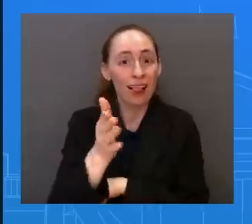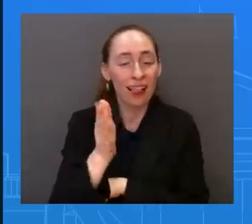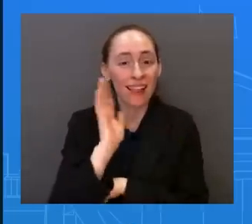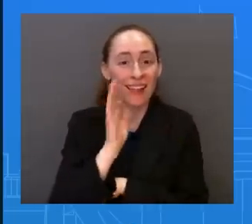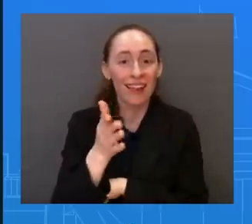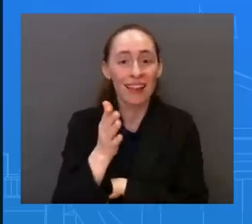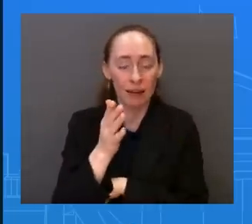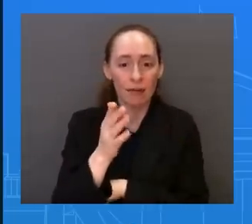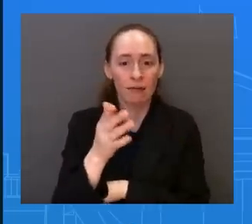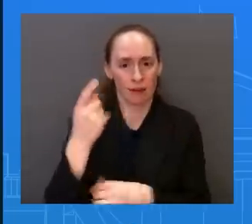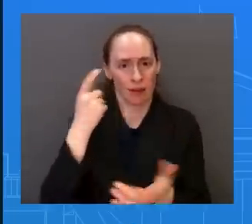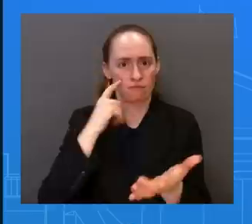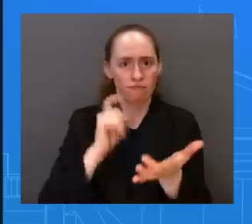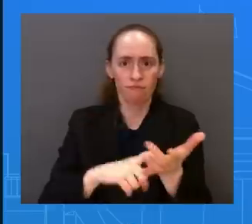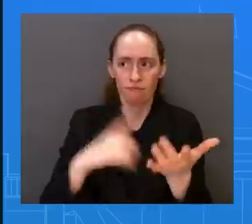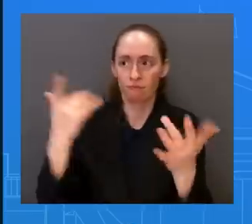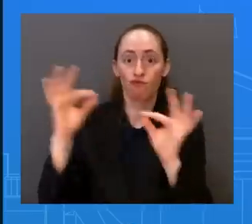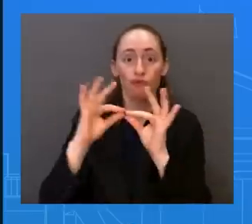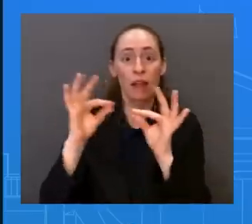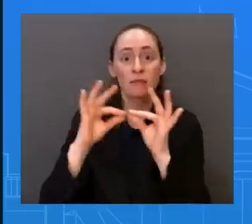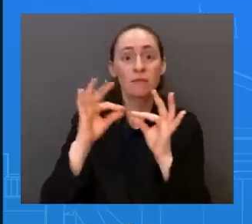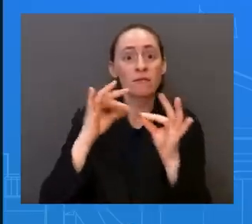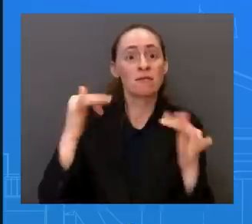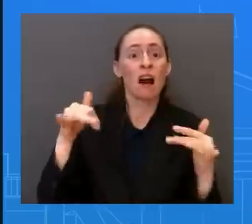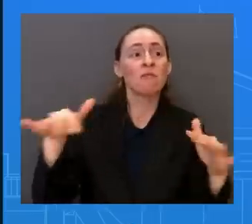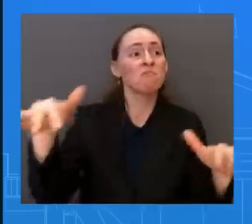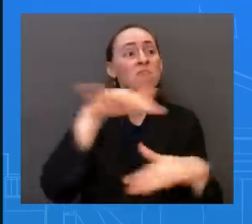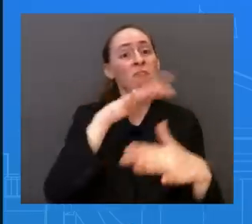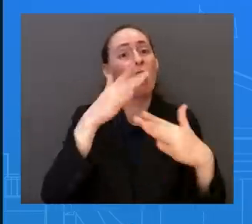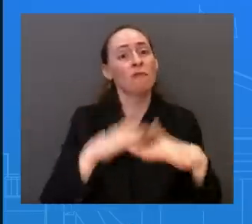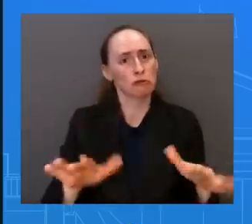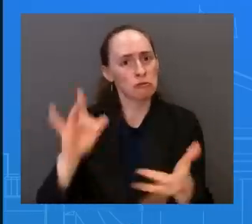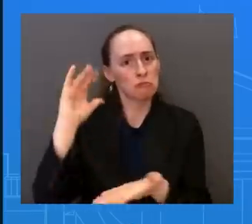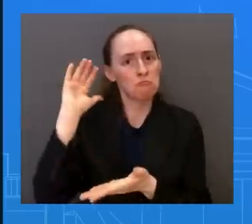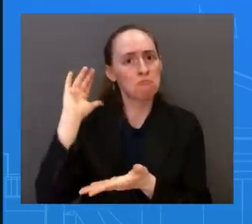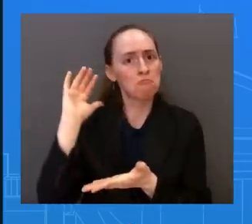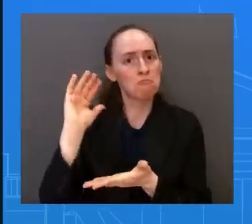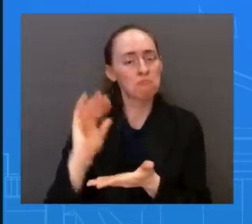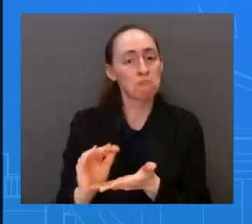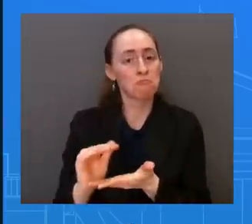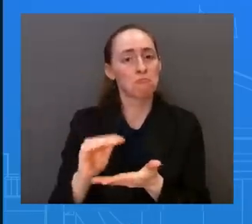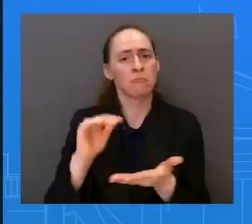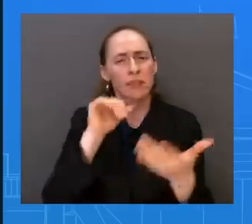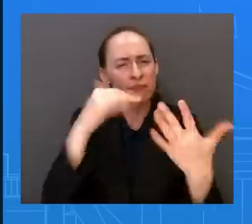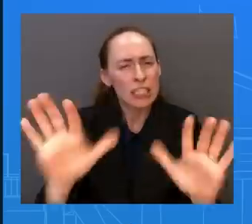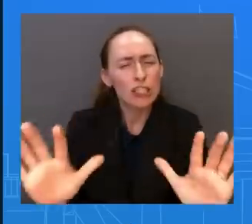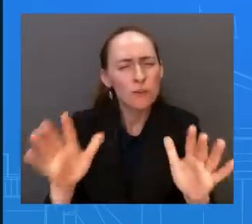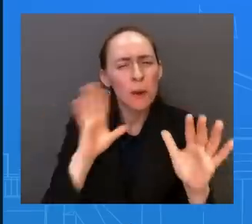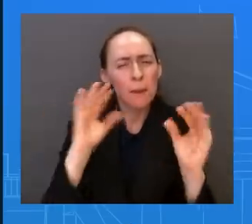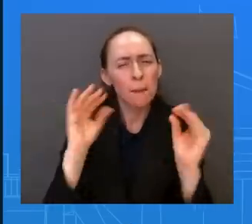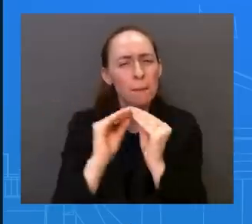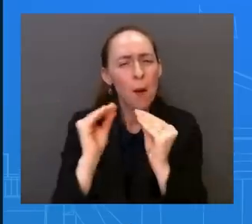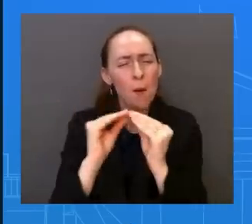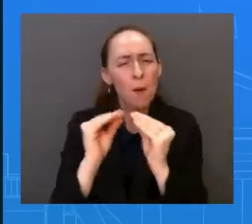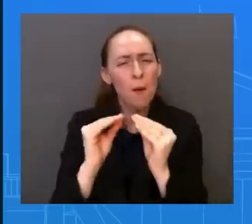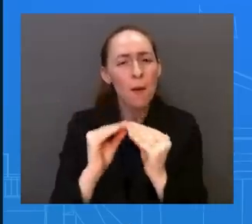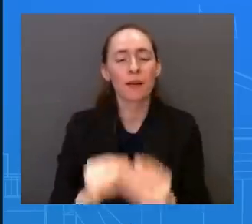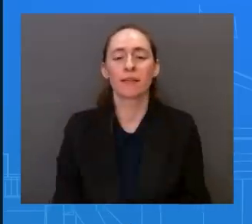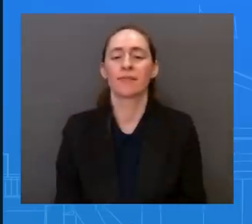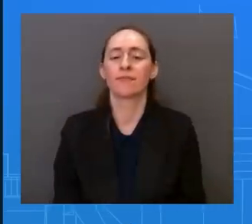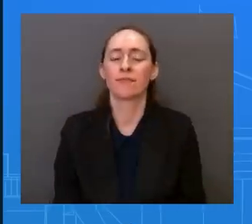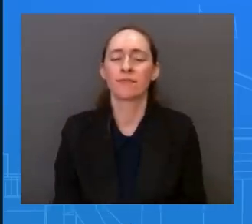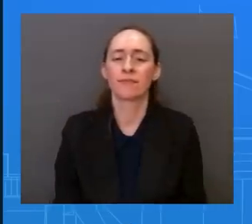in particular, we have more work to do to bring prices down, lower costs, and create some breathing room, as he says, for American